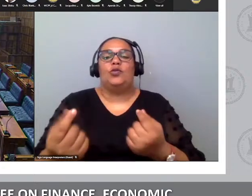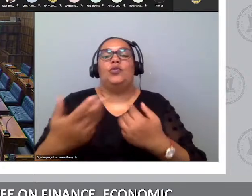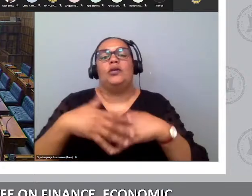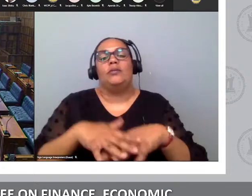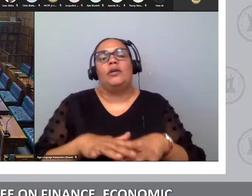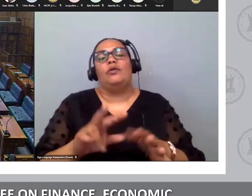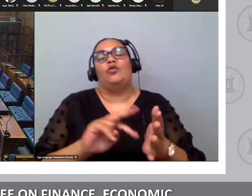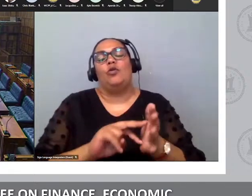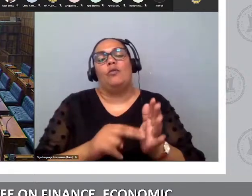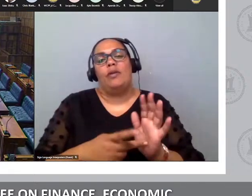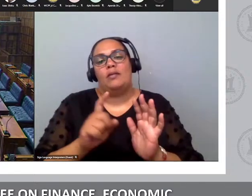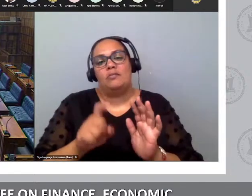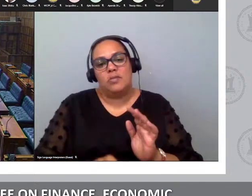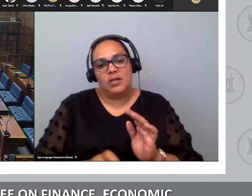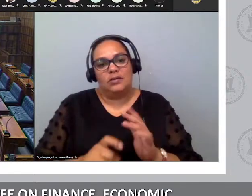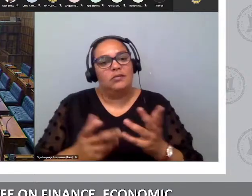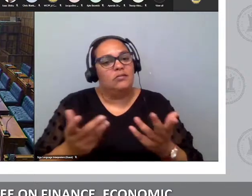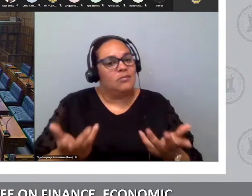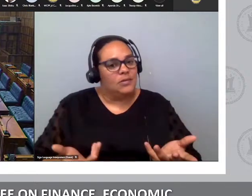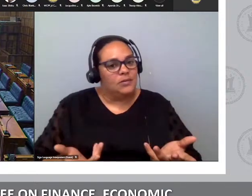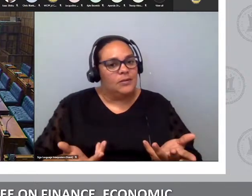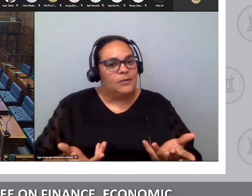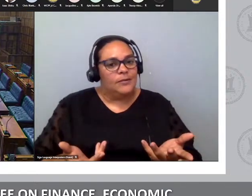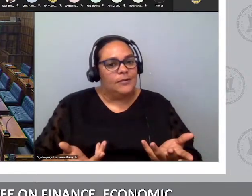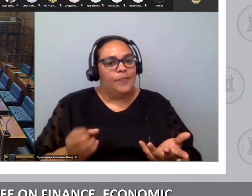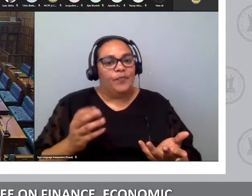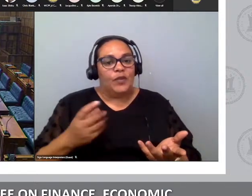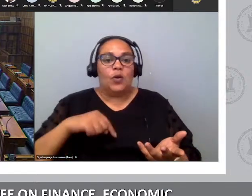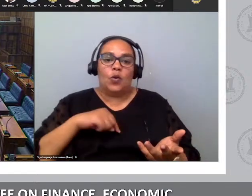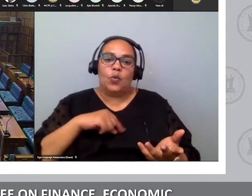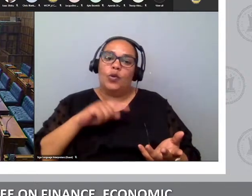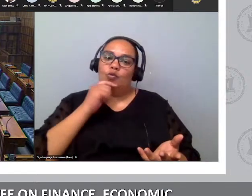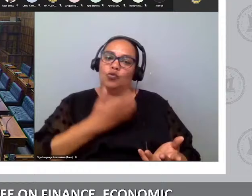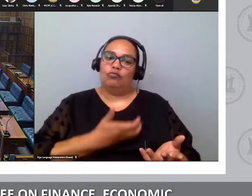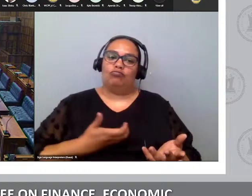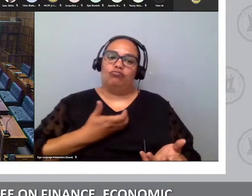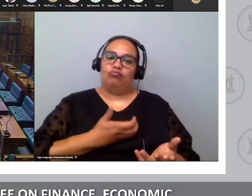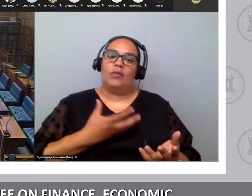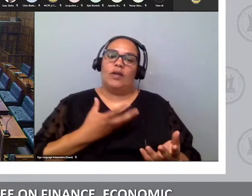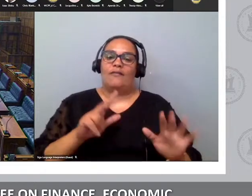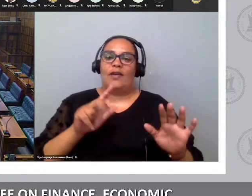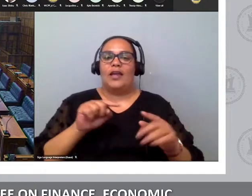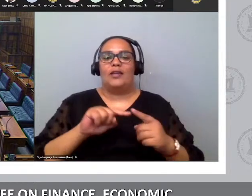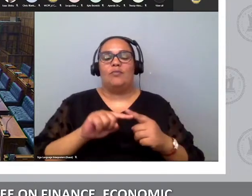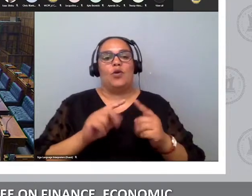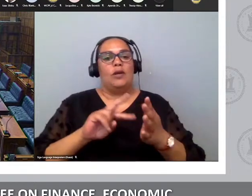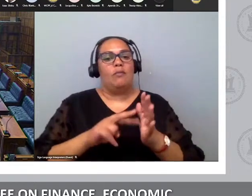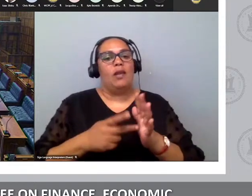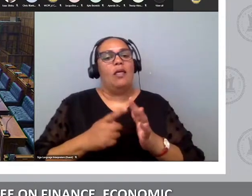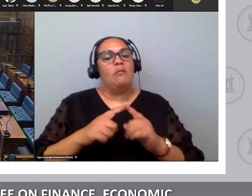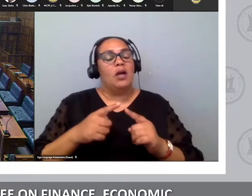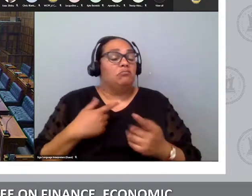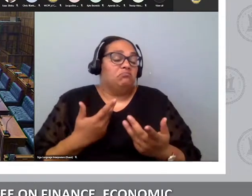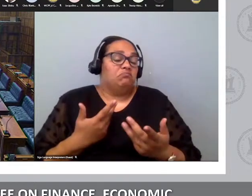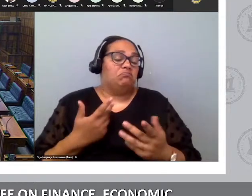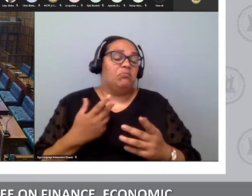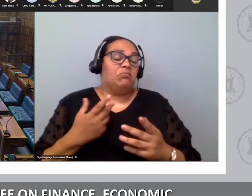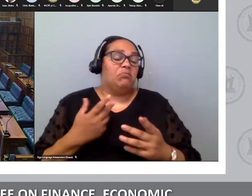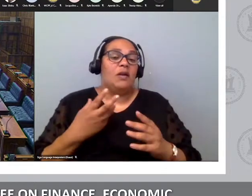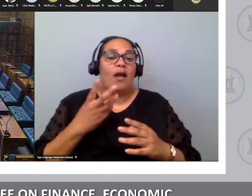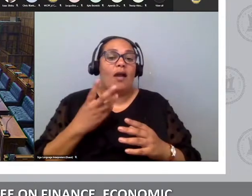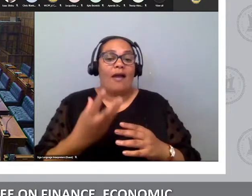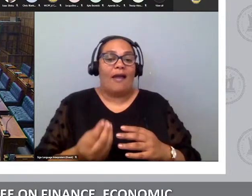plan so we are very comfortable with the 8o plan and I guess it's founded on the fact that it's